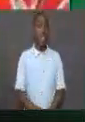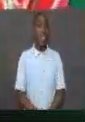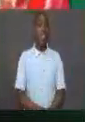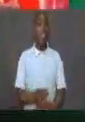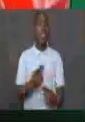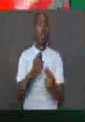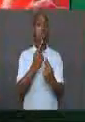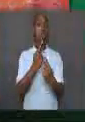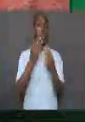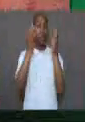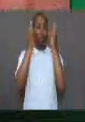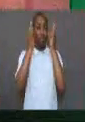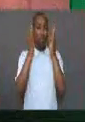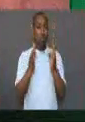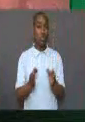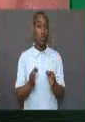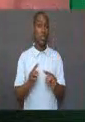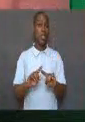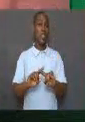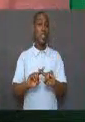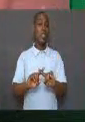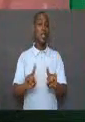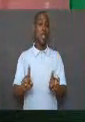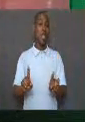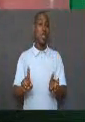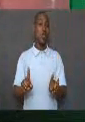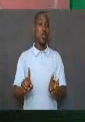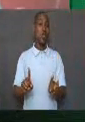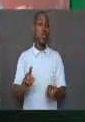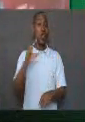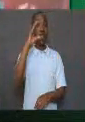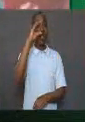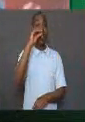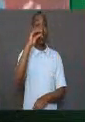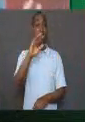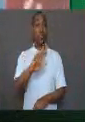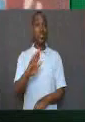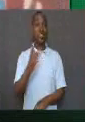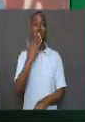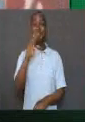protein determines the different human blood groups.